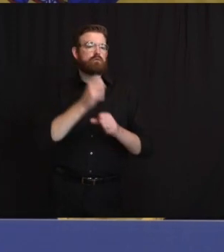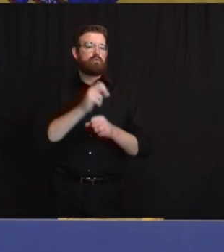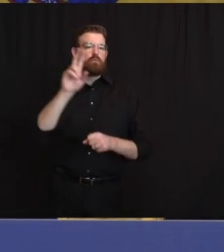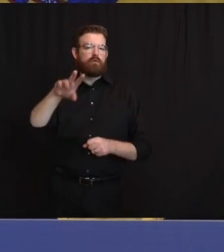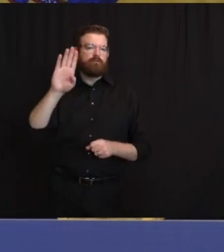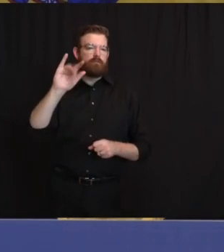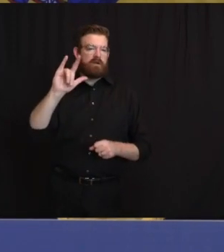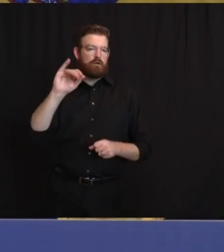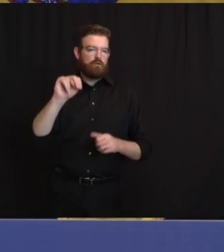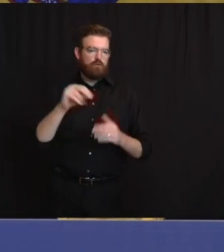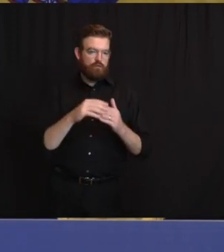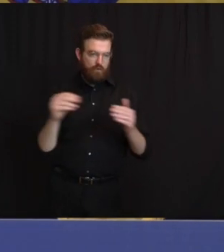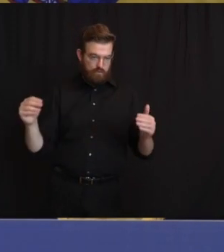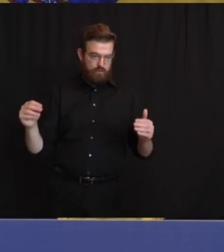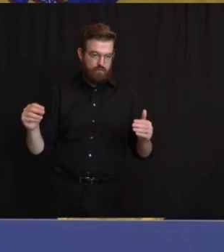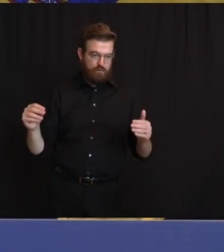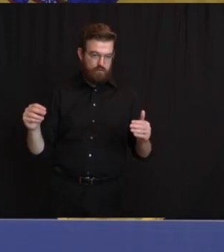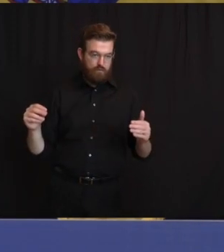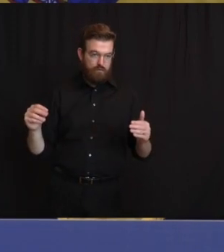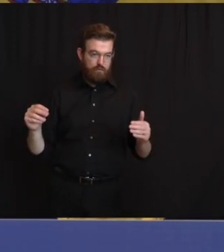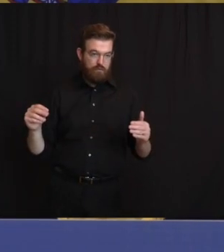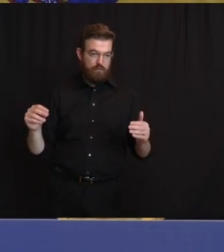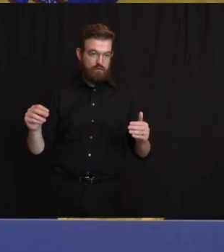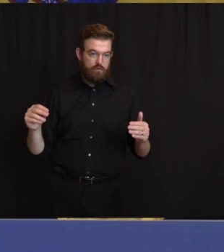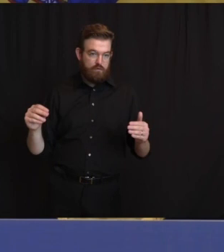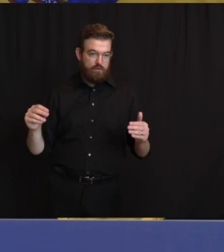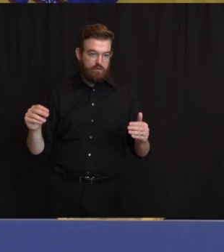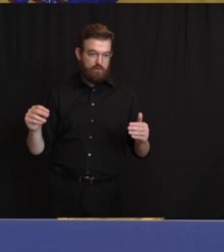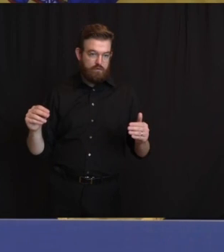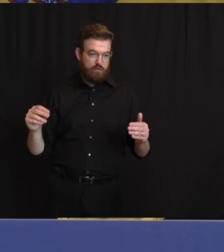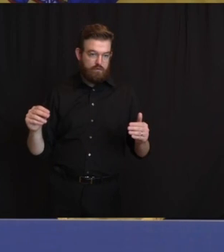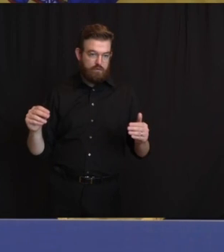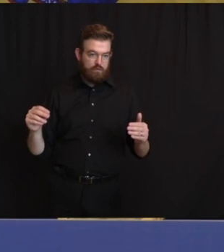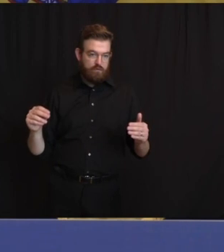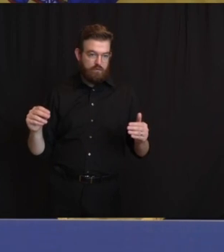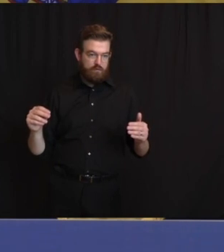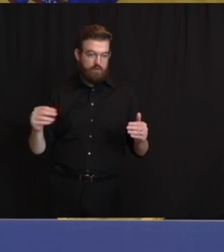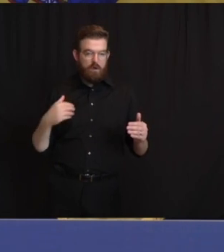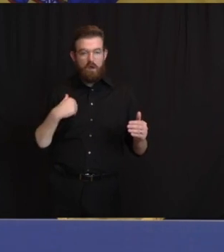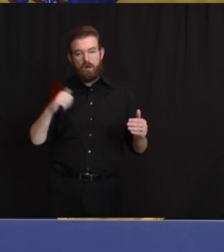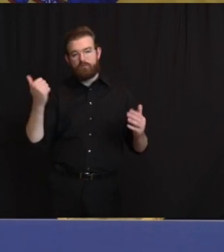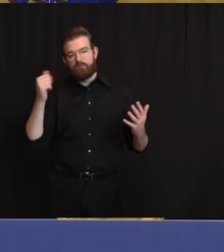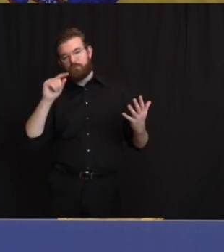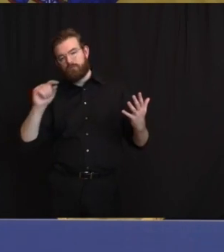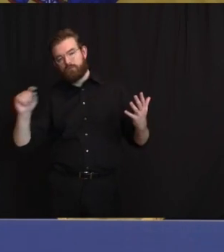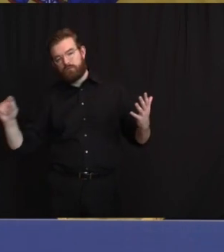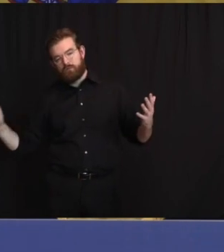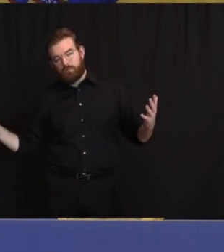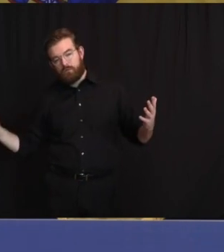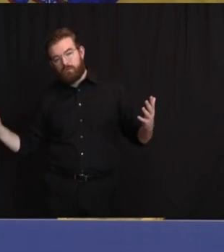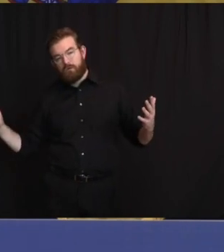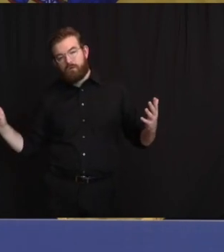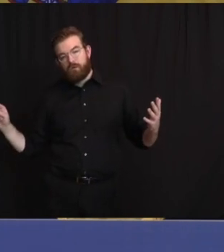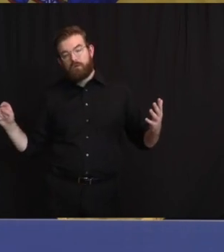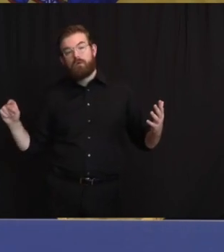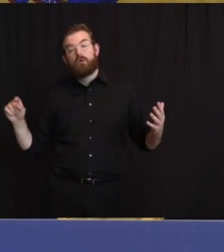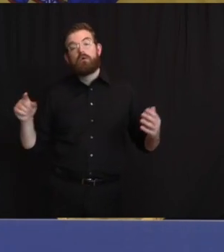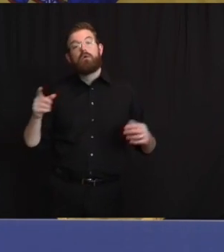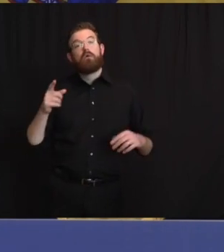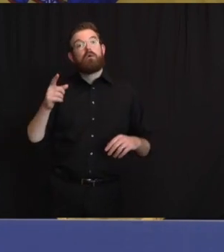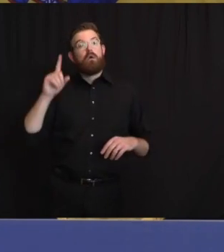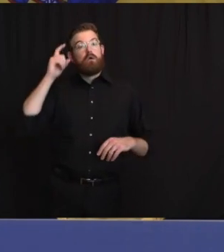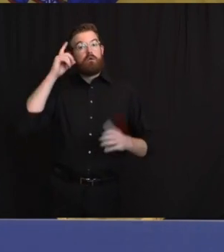fund was $2.4 billion, but there's various pots. Part of the governor's order that he signed today is the creation of a